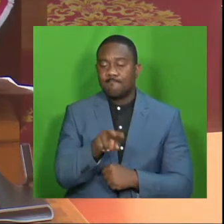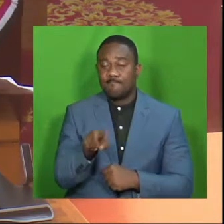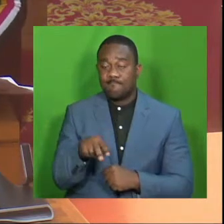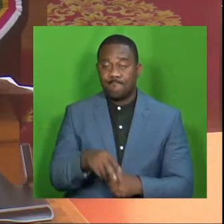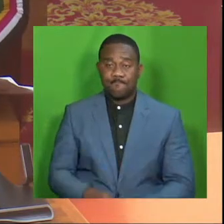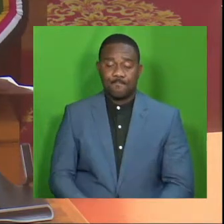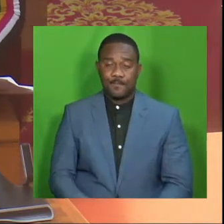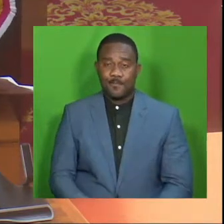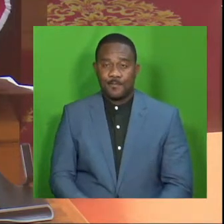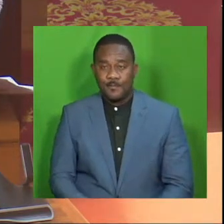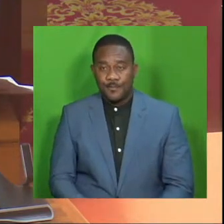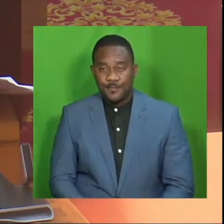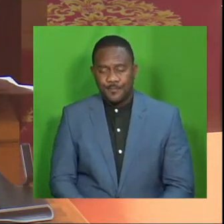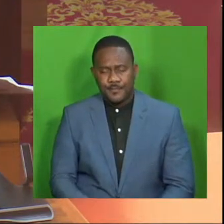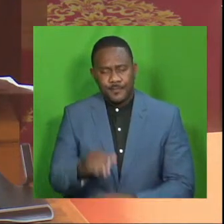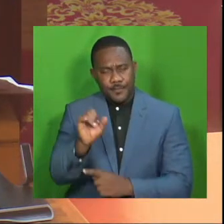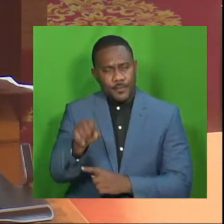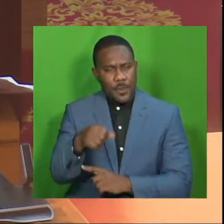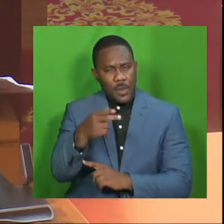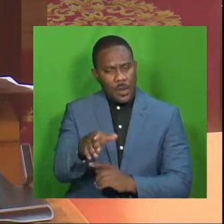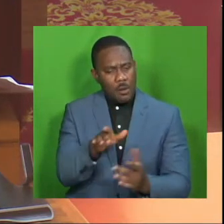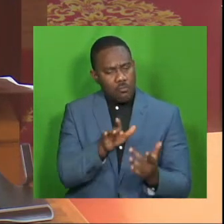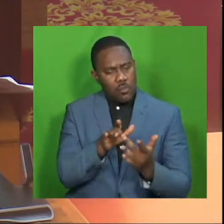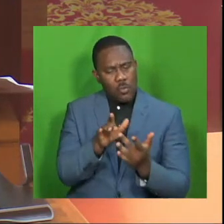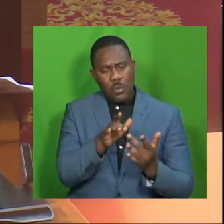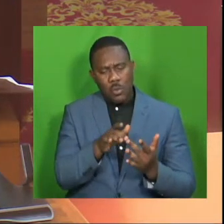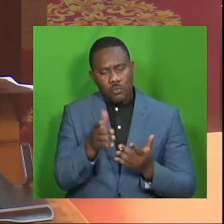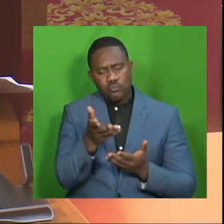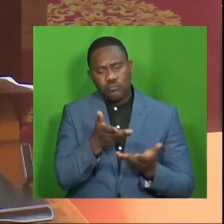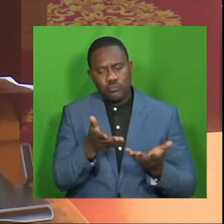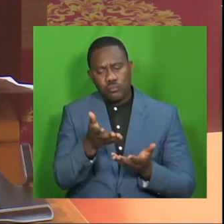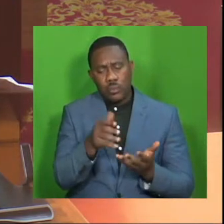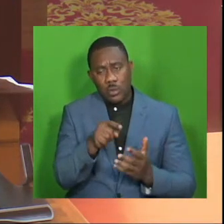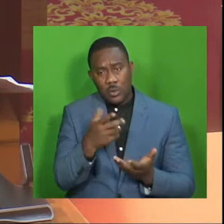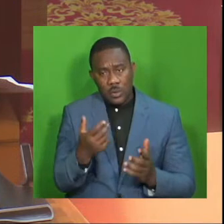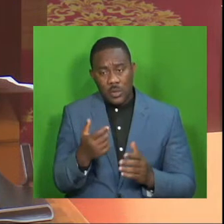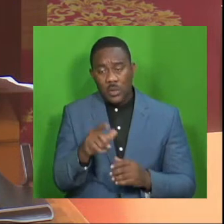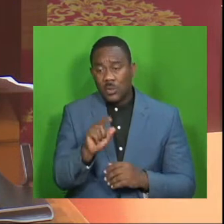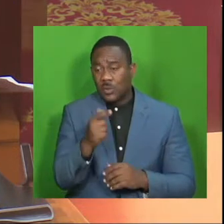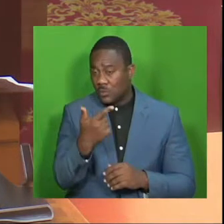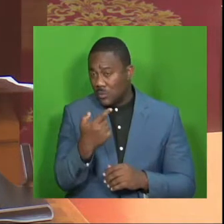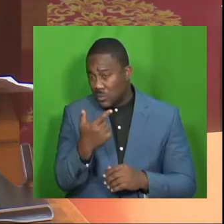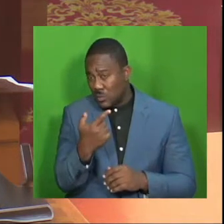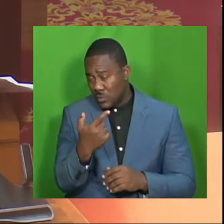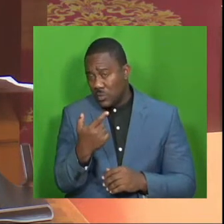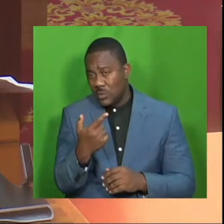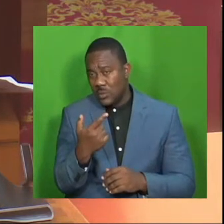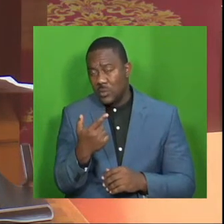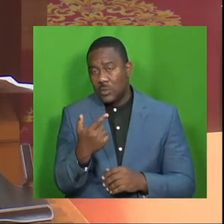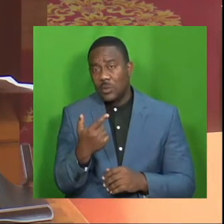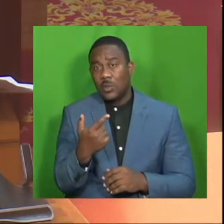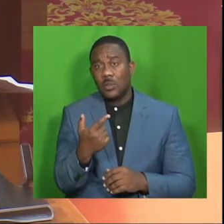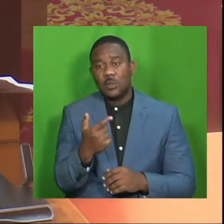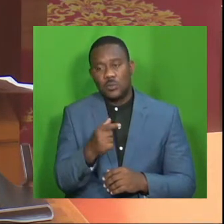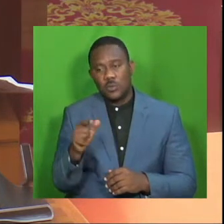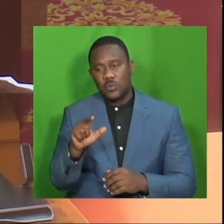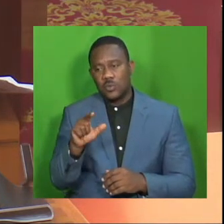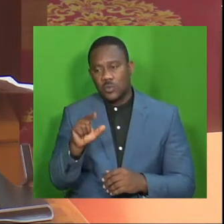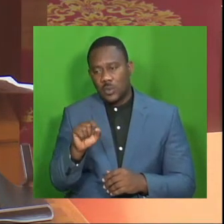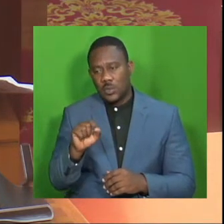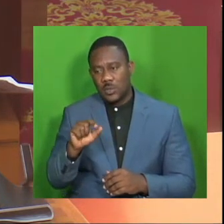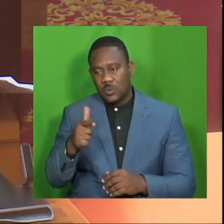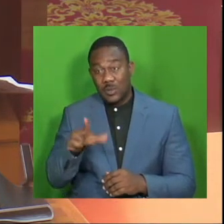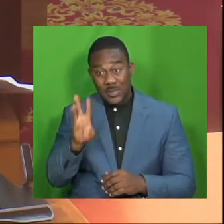Stakeholder consultation on the draft Marine Fisheries Management Plan 2021 to 2026 is